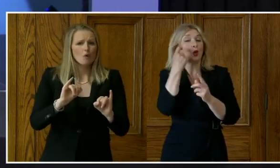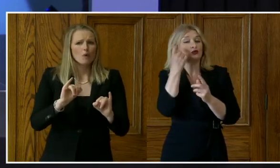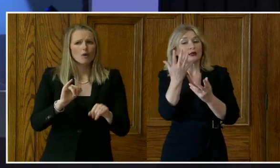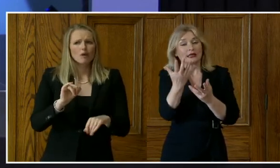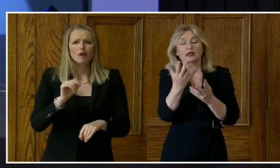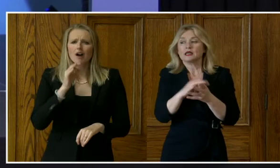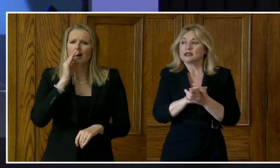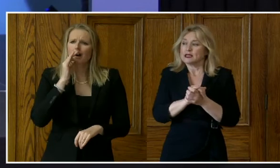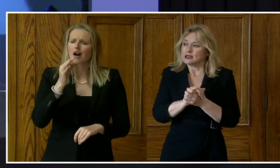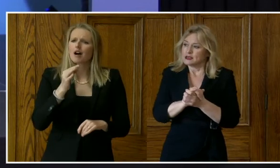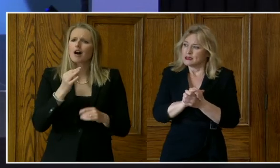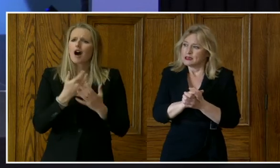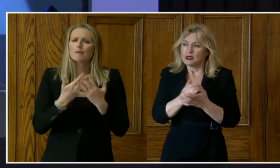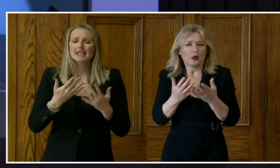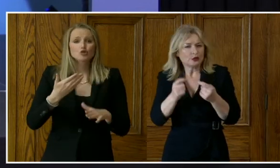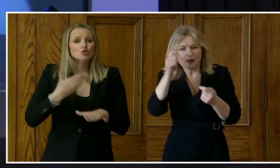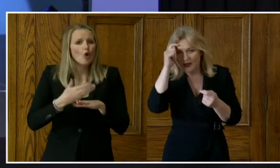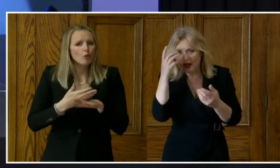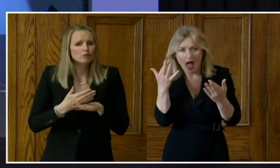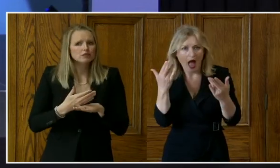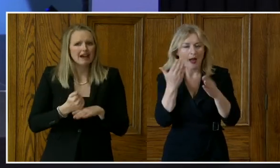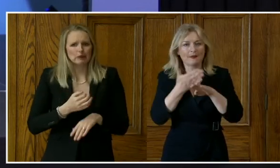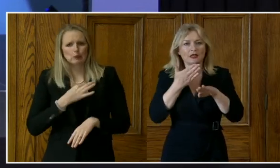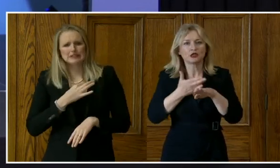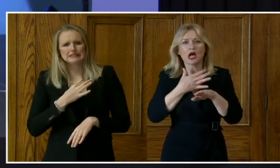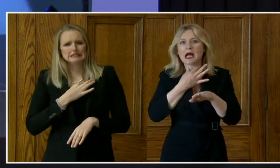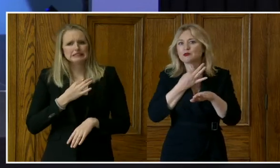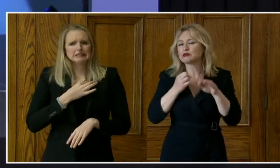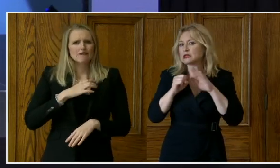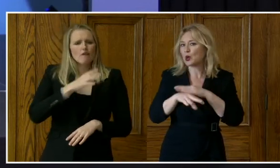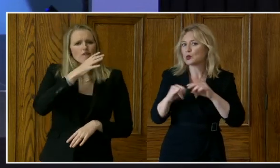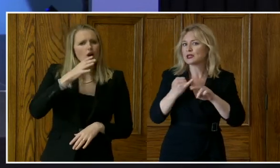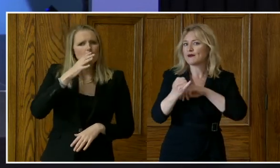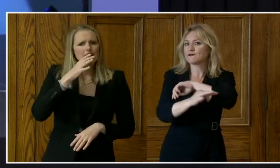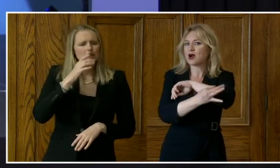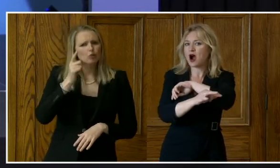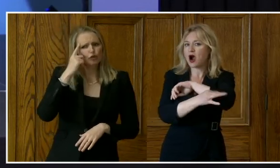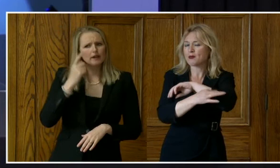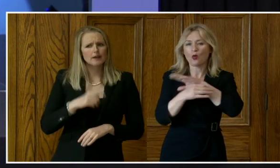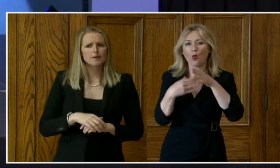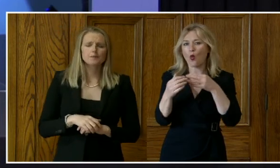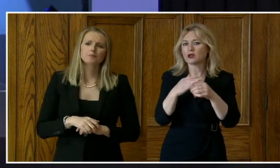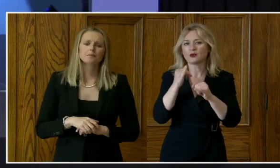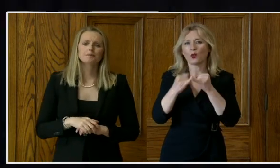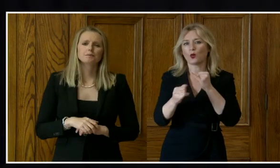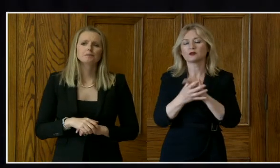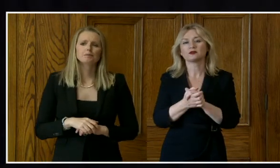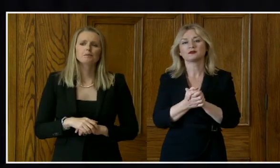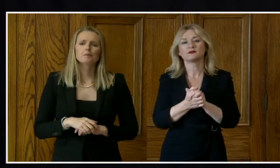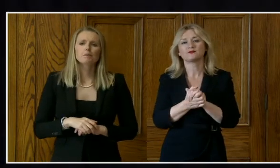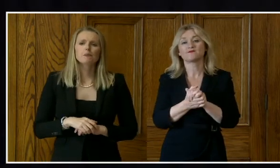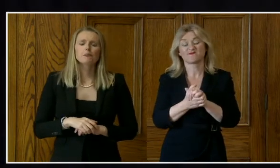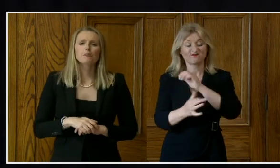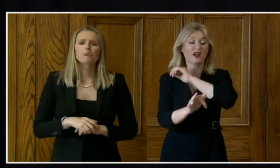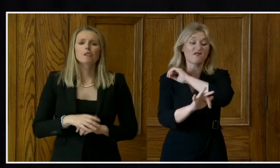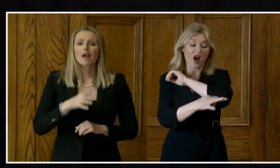many jobs do you feel are at risk? And what is the worst case scenario that you envisage? Yep. The agri-food sector